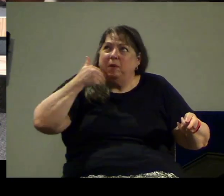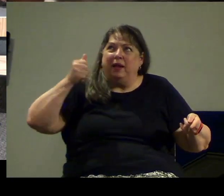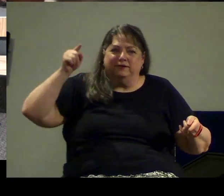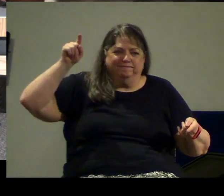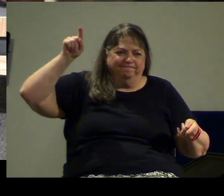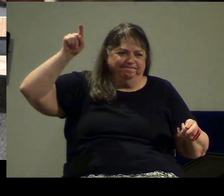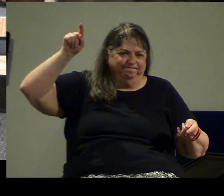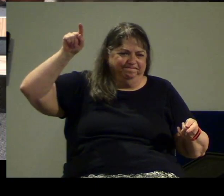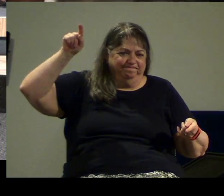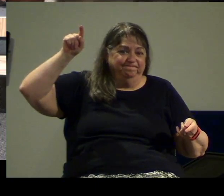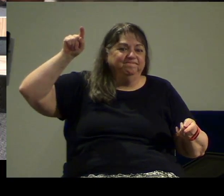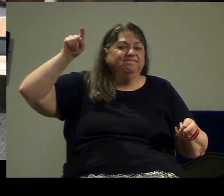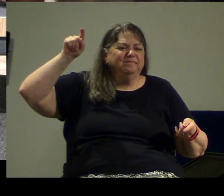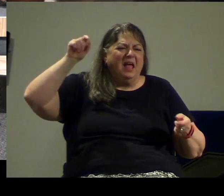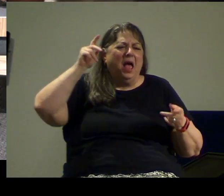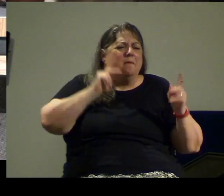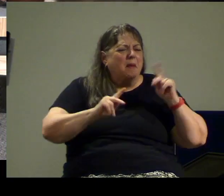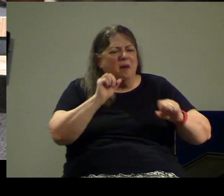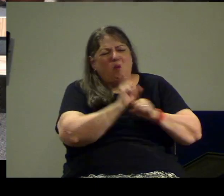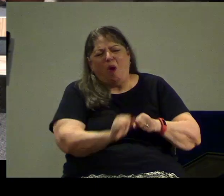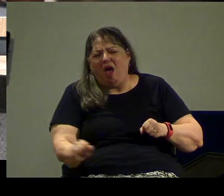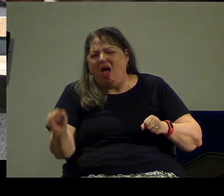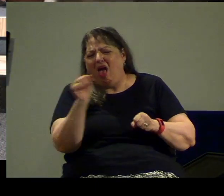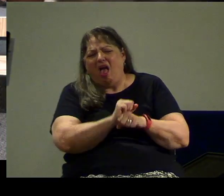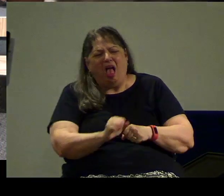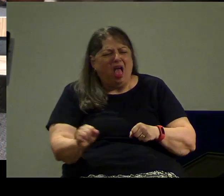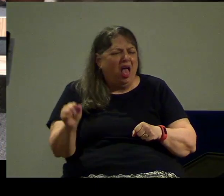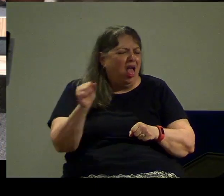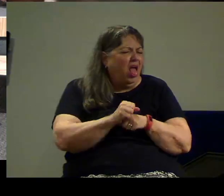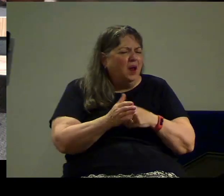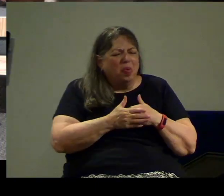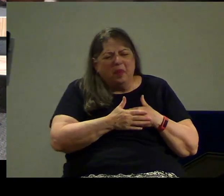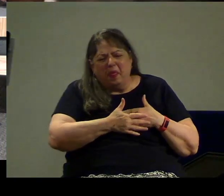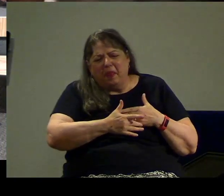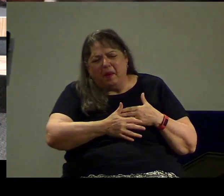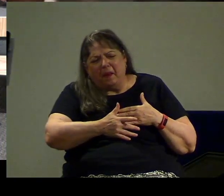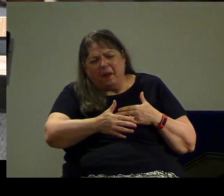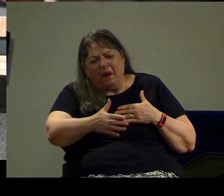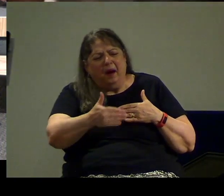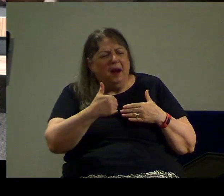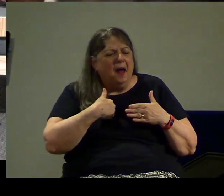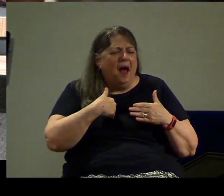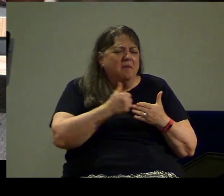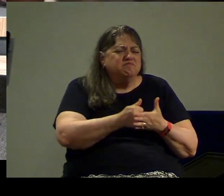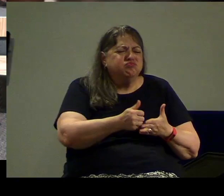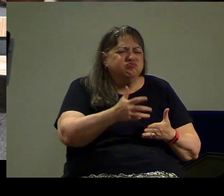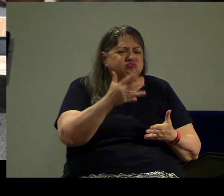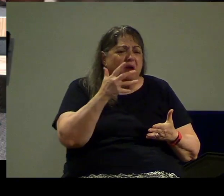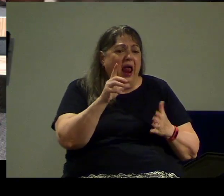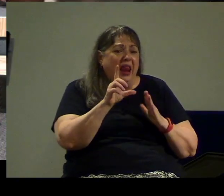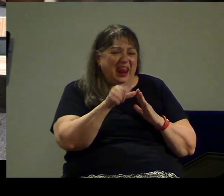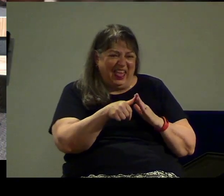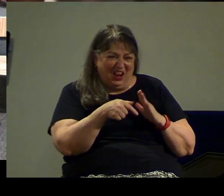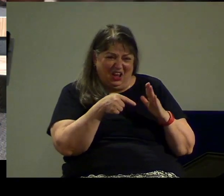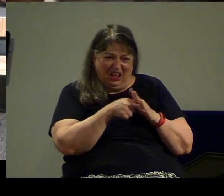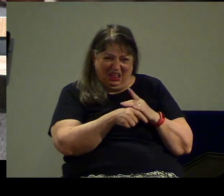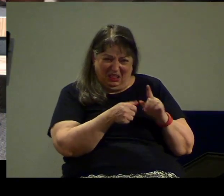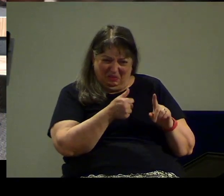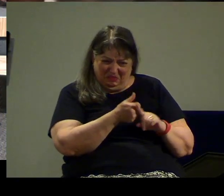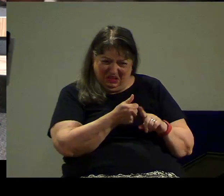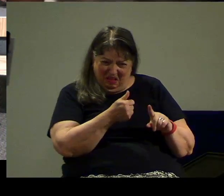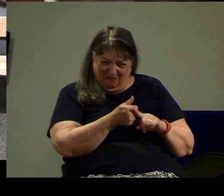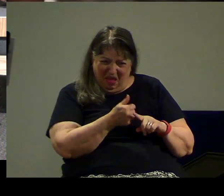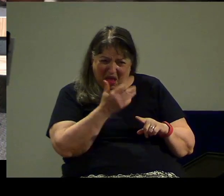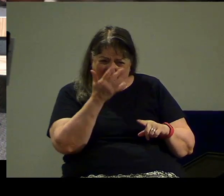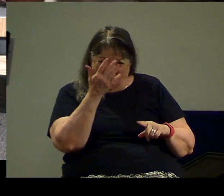People work their whole lives and become famous and have fortunes, and they commit suicide. There's something void